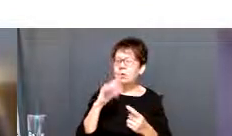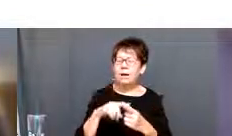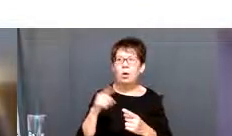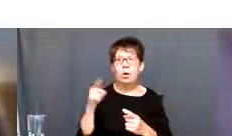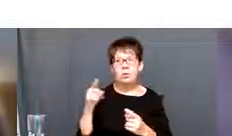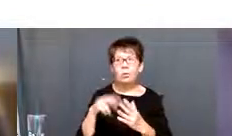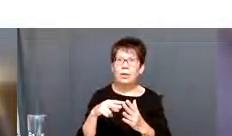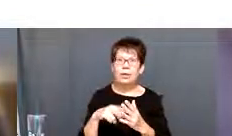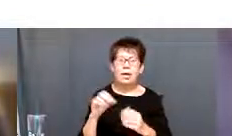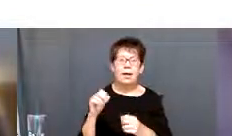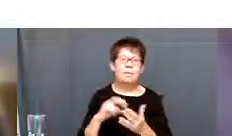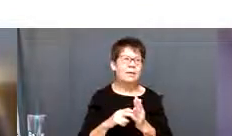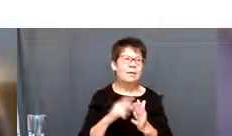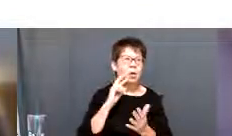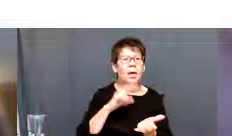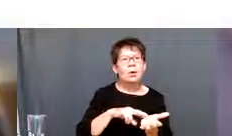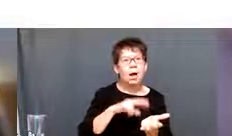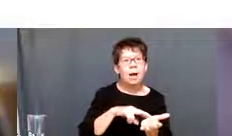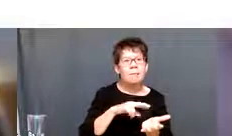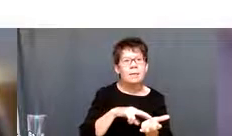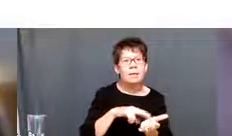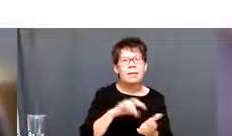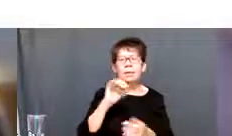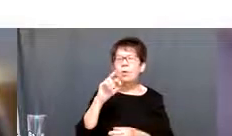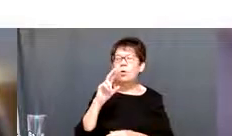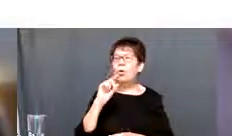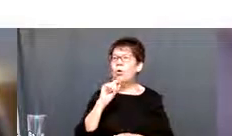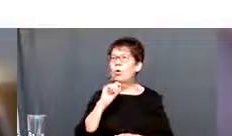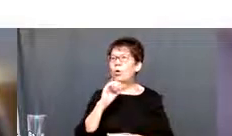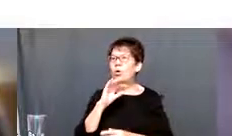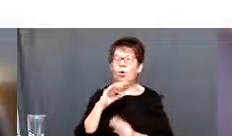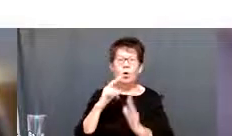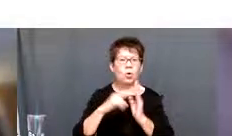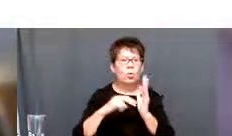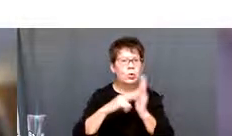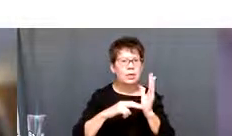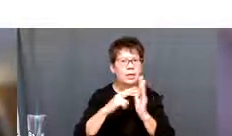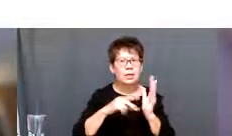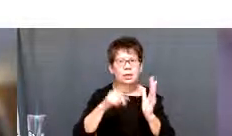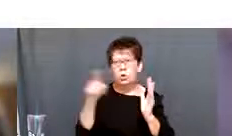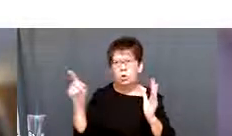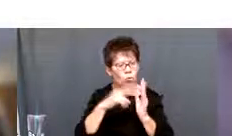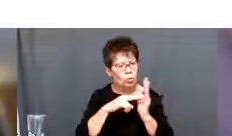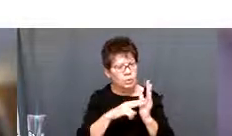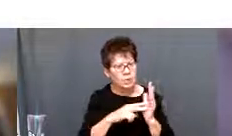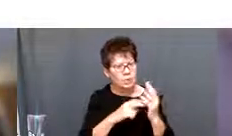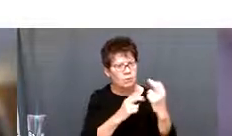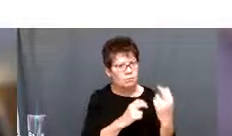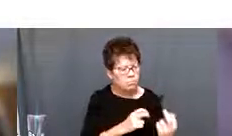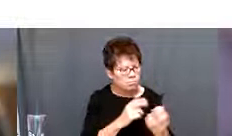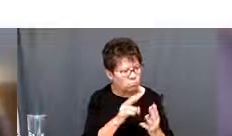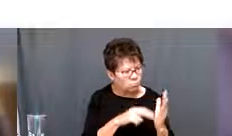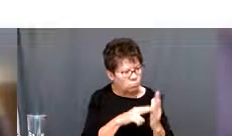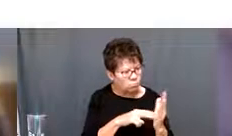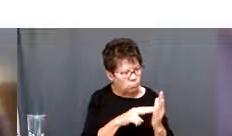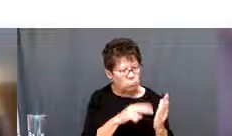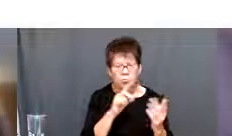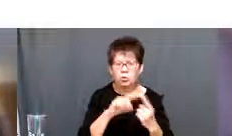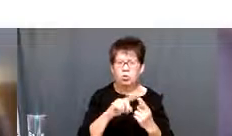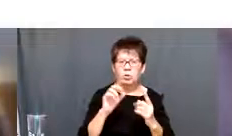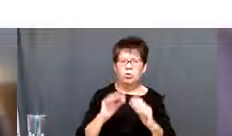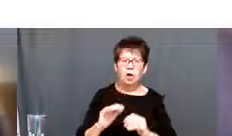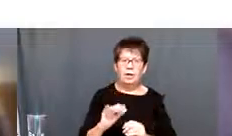about rhyming or reading to your child, numeracy, blocks and counting and those types of things.